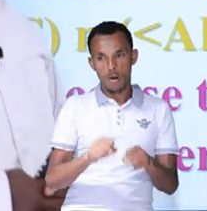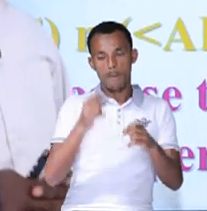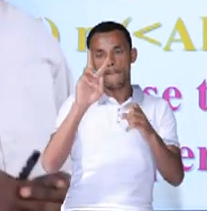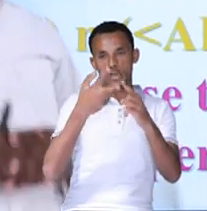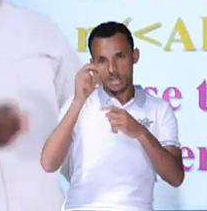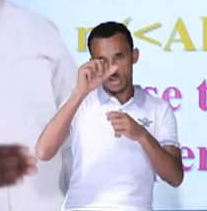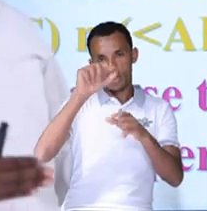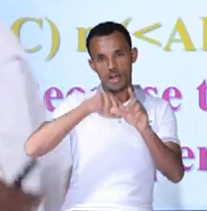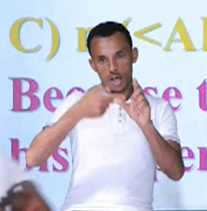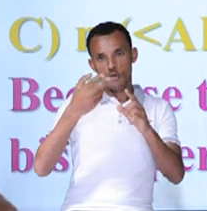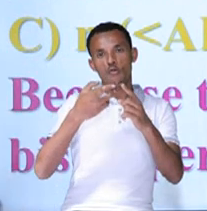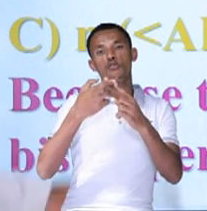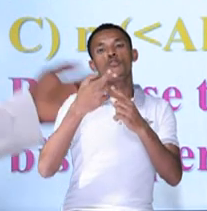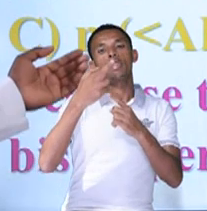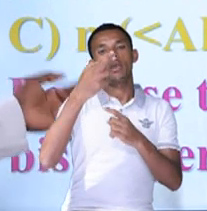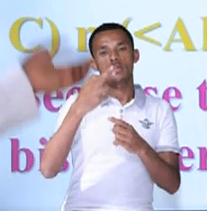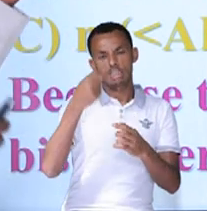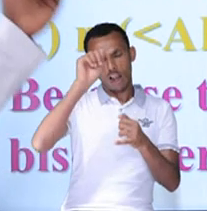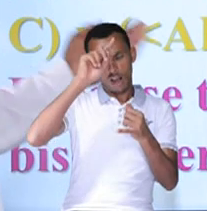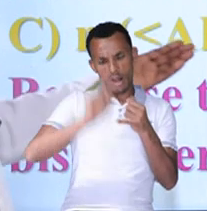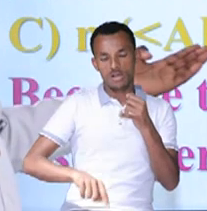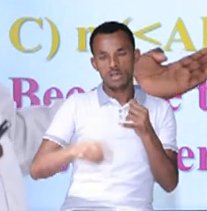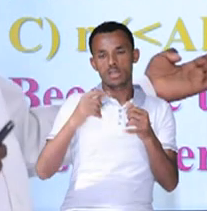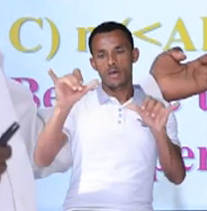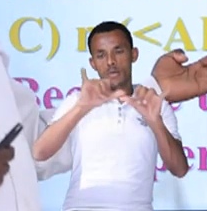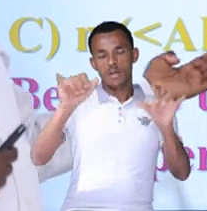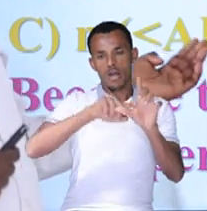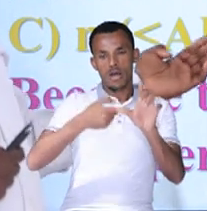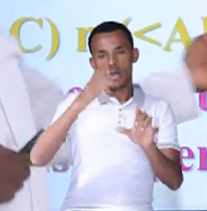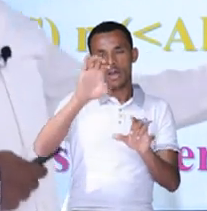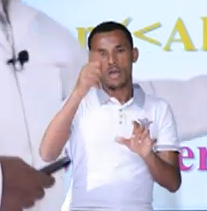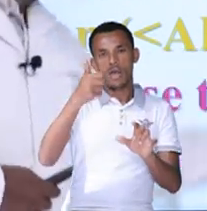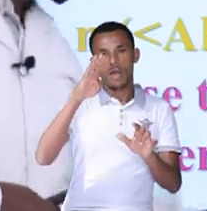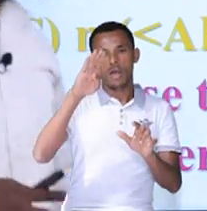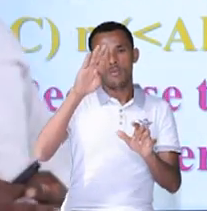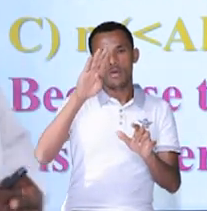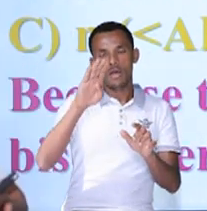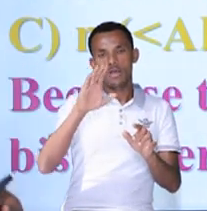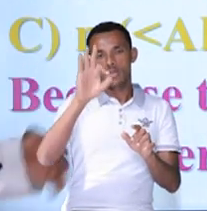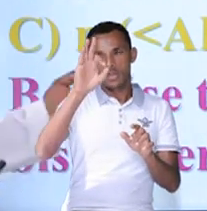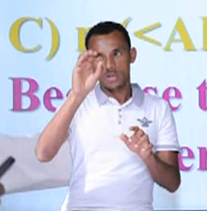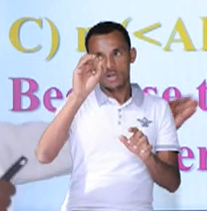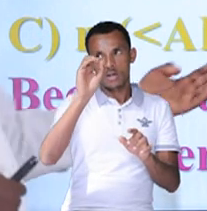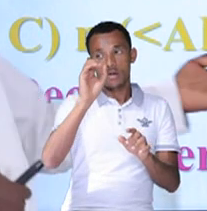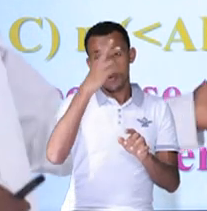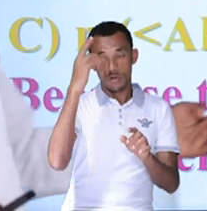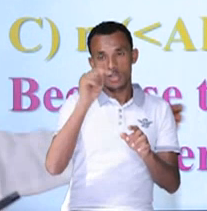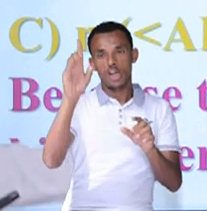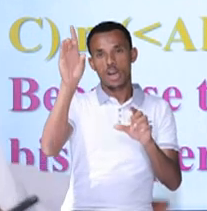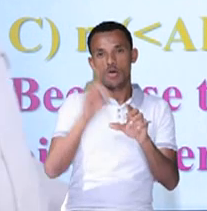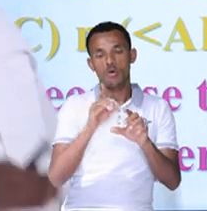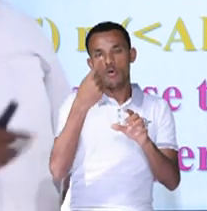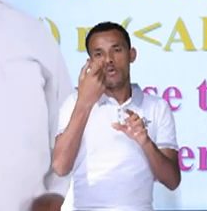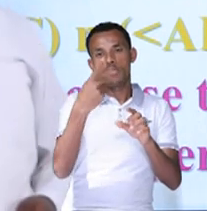bisect at an angle of the vertex. The last one, the measure angle EAEB is 90 degrees because the diagonal